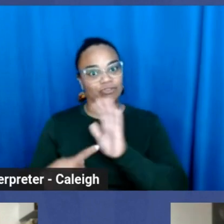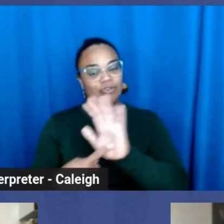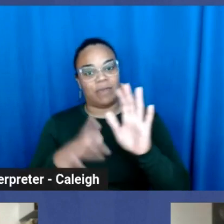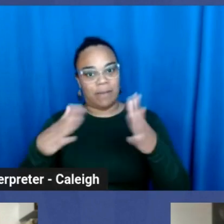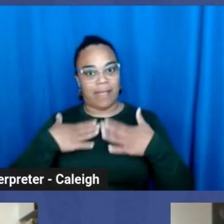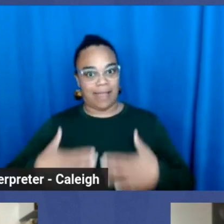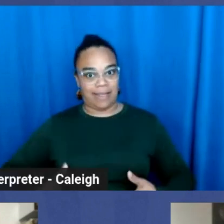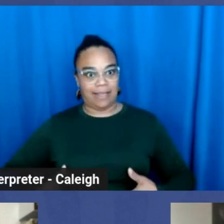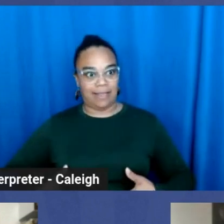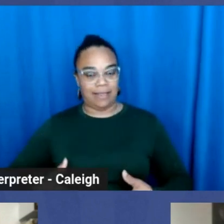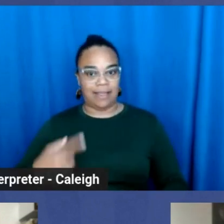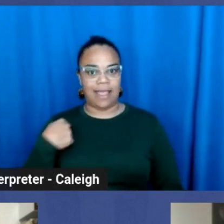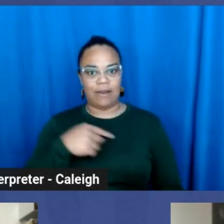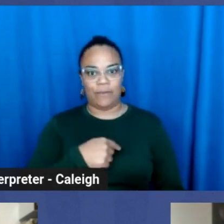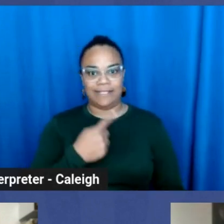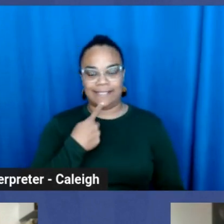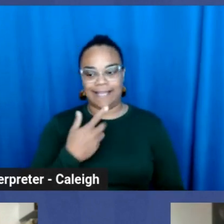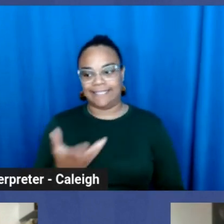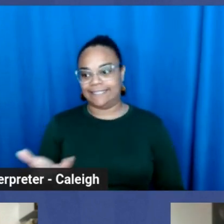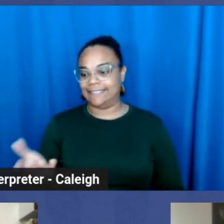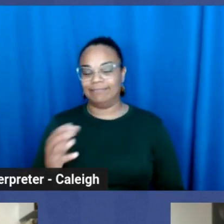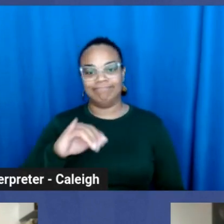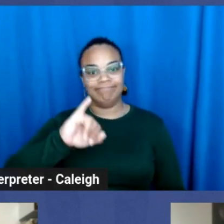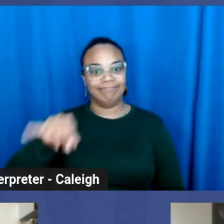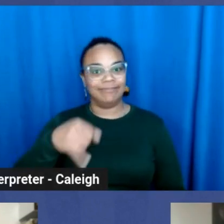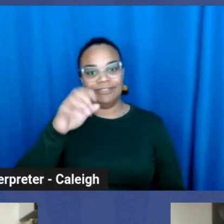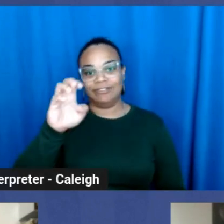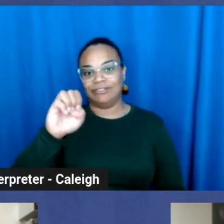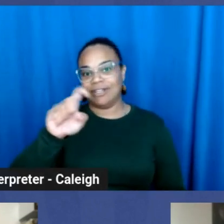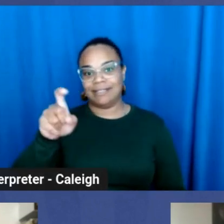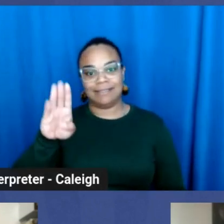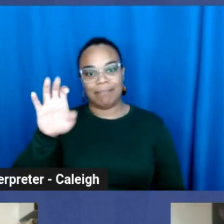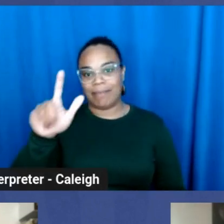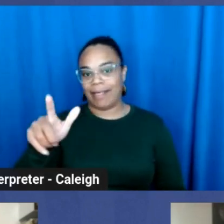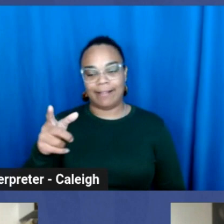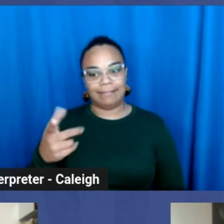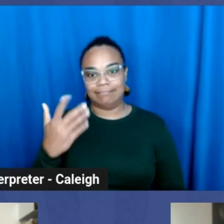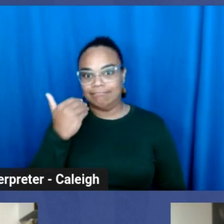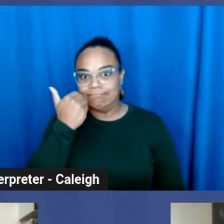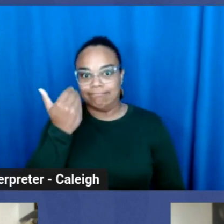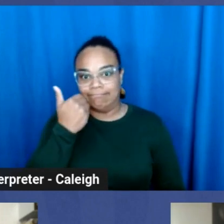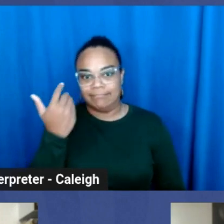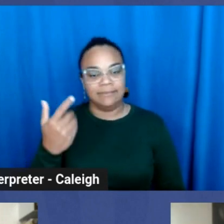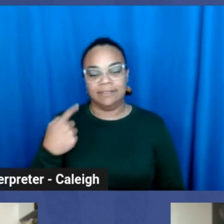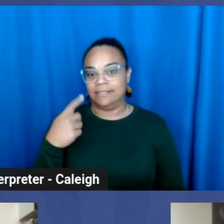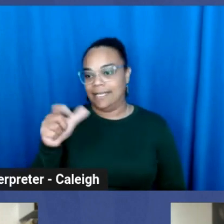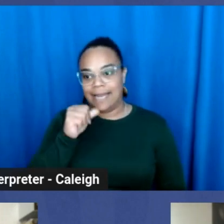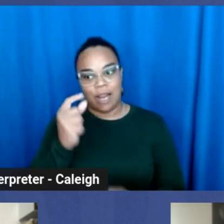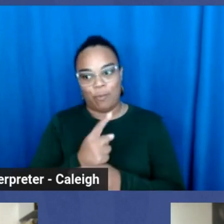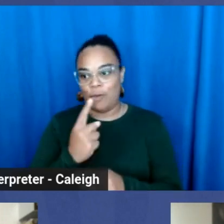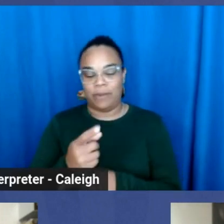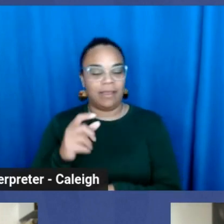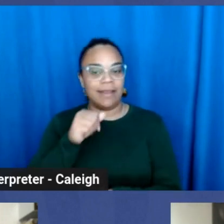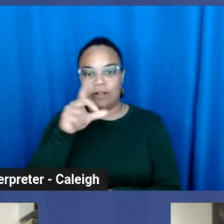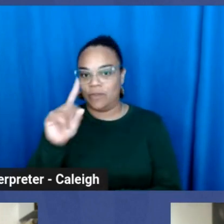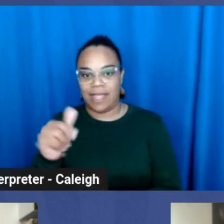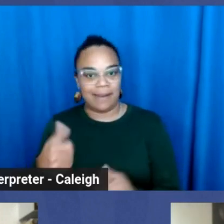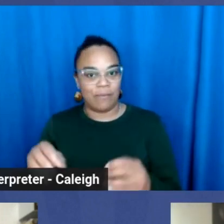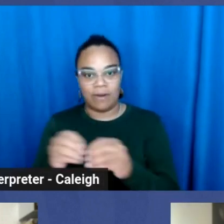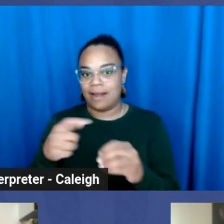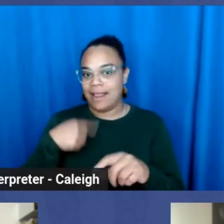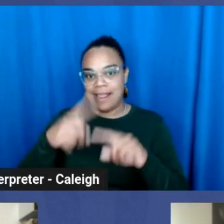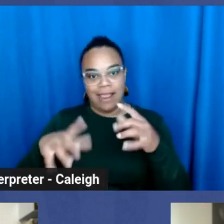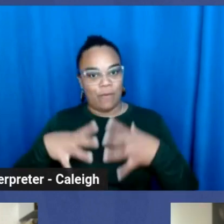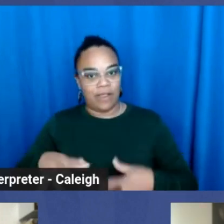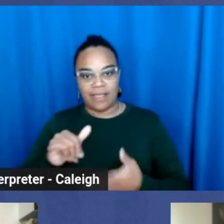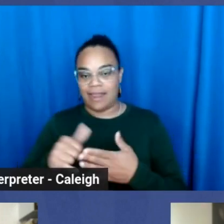we say, that's the Jezebel trope. We're not going to do that anymore because that's inappropriate. You know what I mean? I can't wear that. I can't